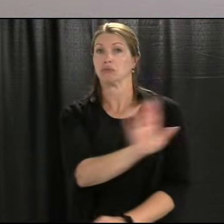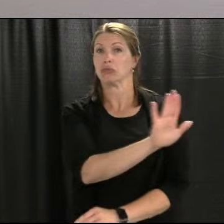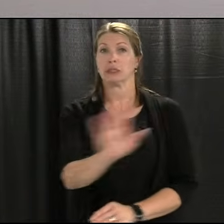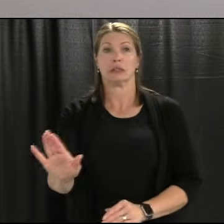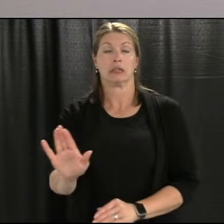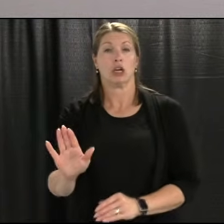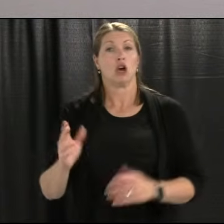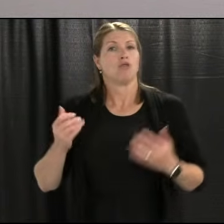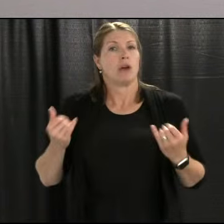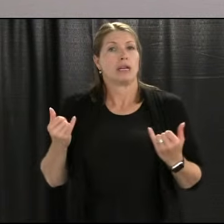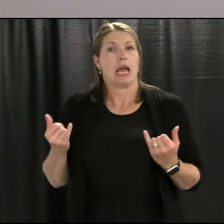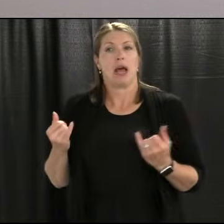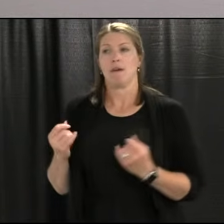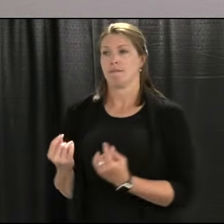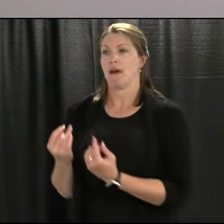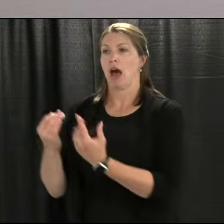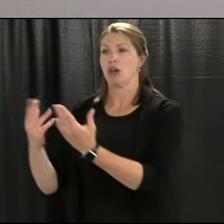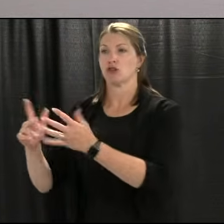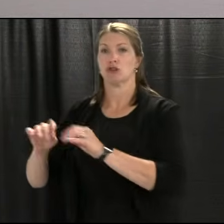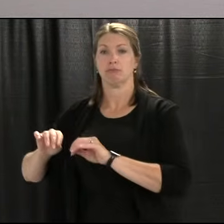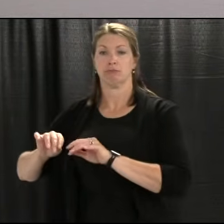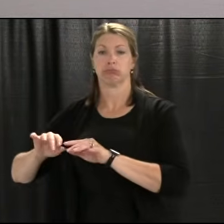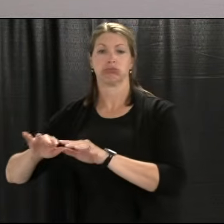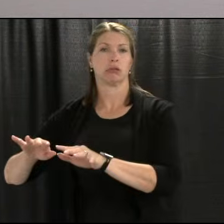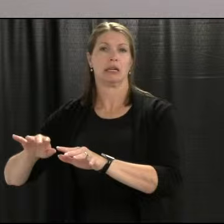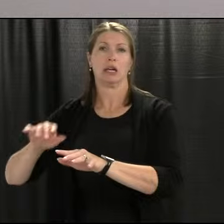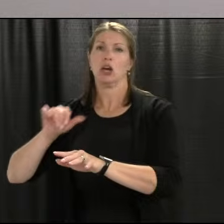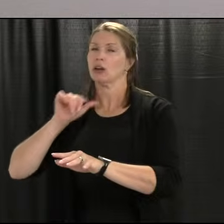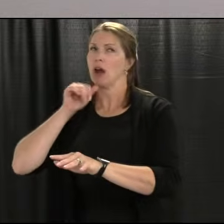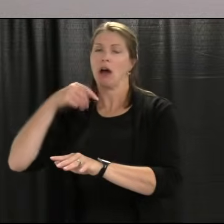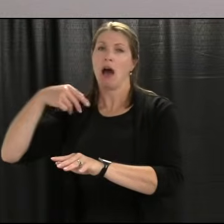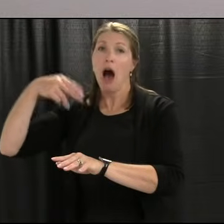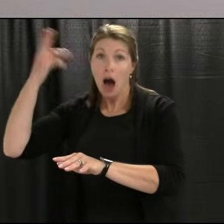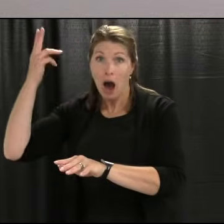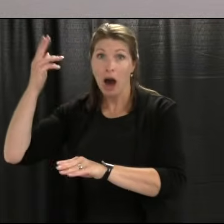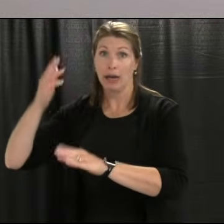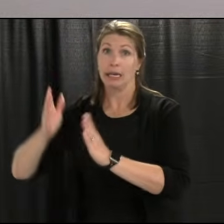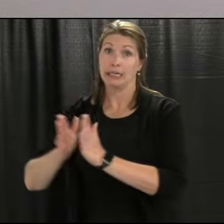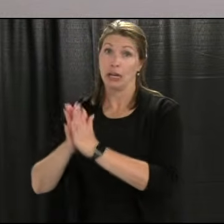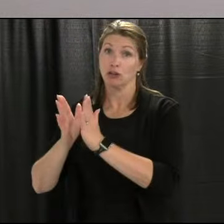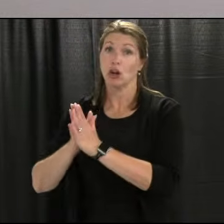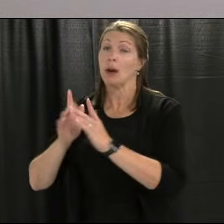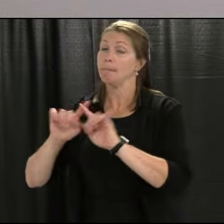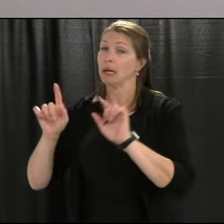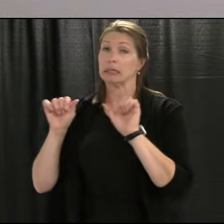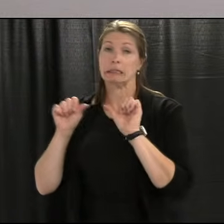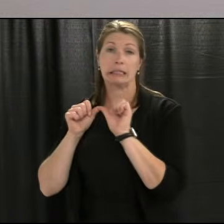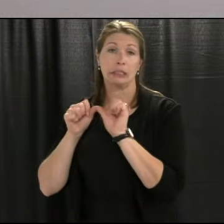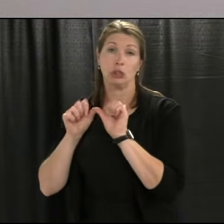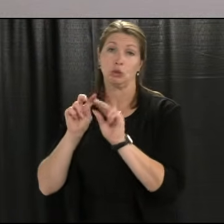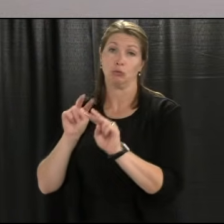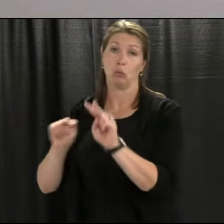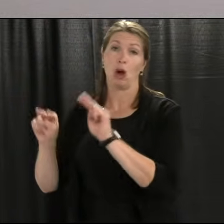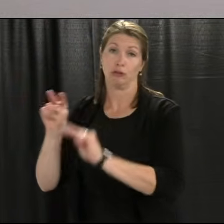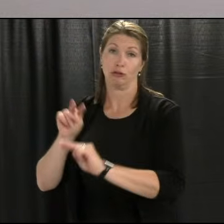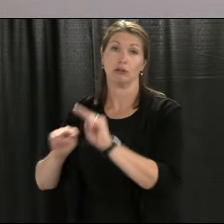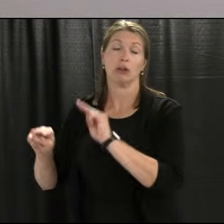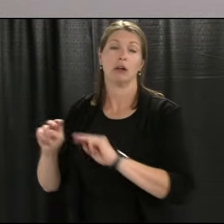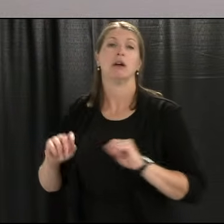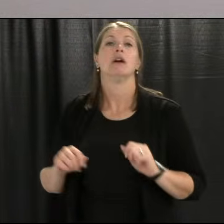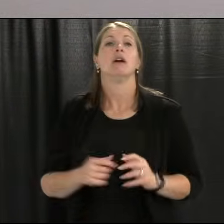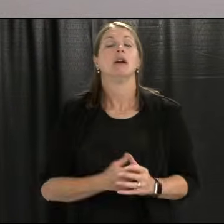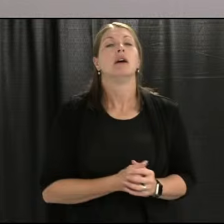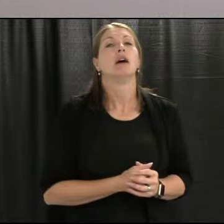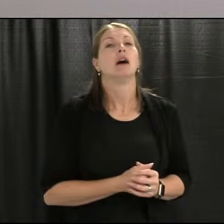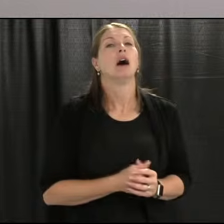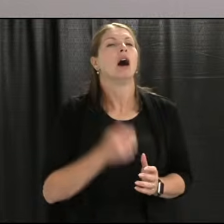could be a different story. But right now, we're in good shape. I understand people in CBS near the Holyrood fire may need some